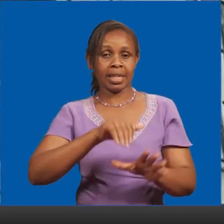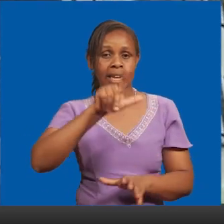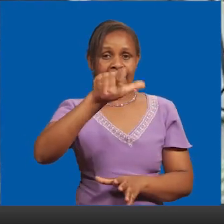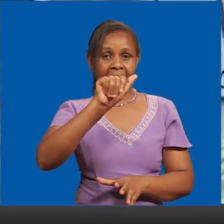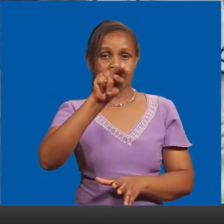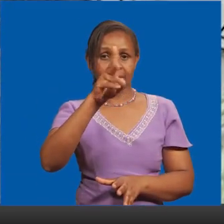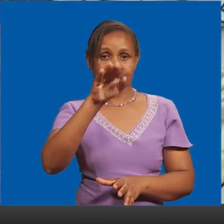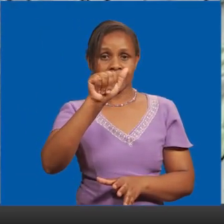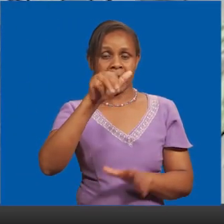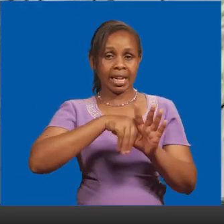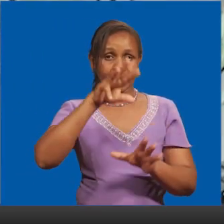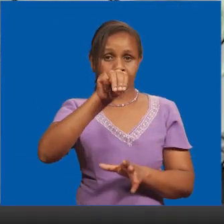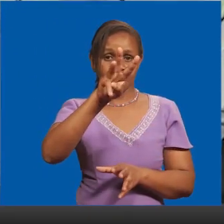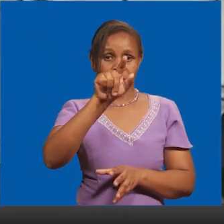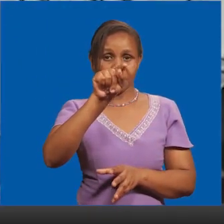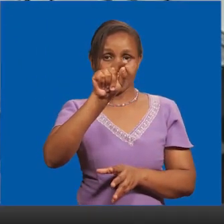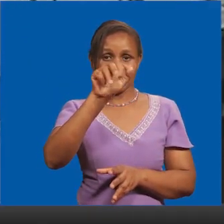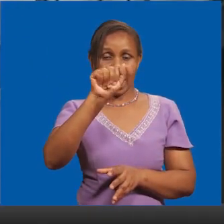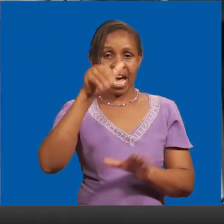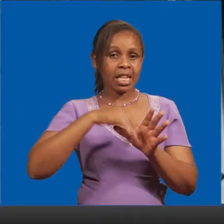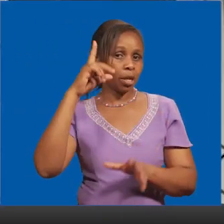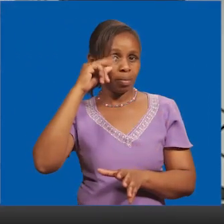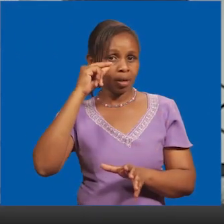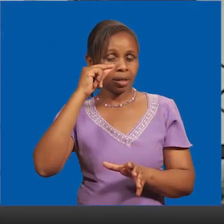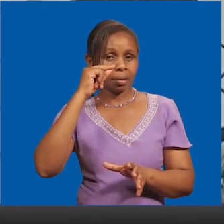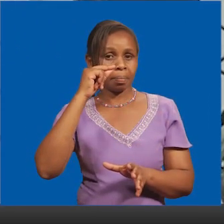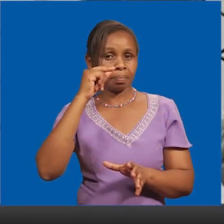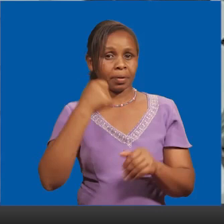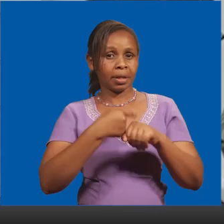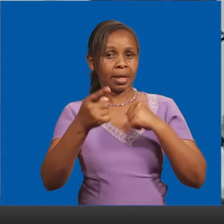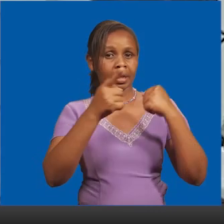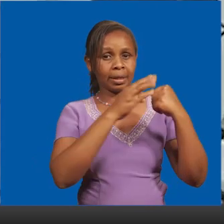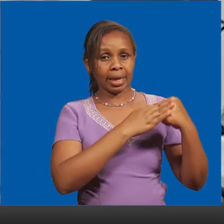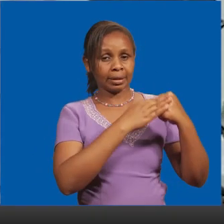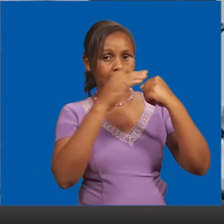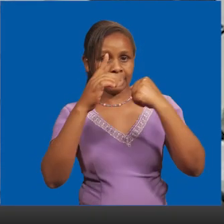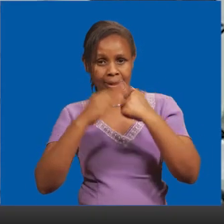Shule ya upili ya Alidina Visram katika eneo la Mvita County Mombasa ilianzishwa mwaka wa